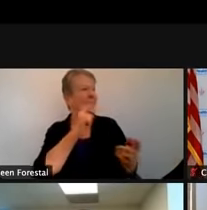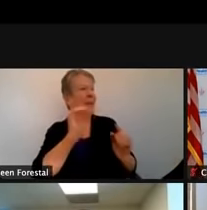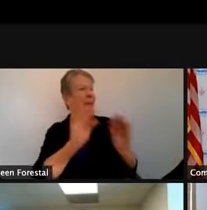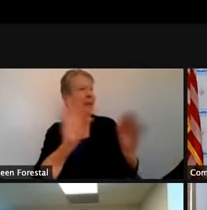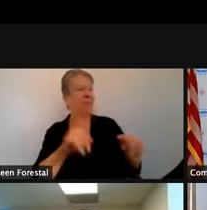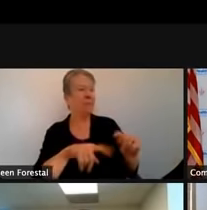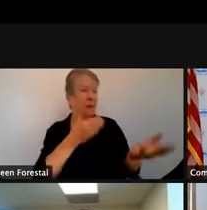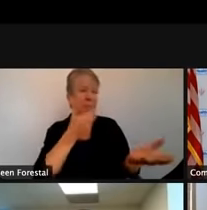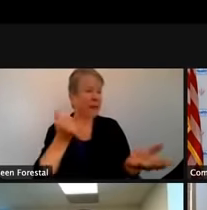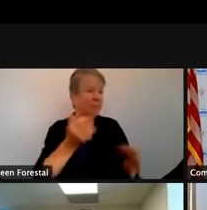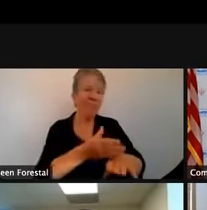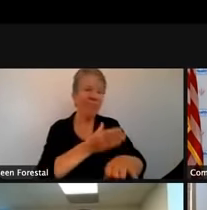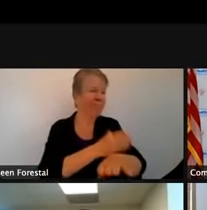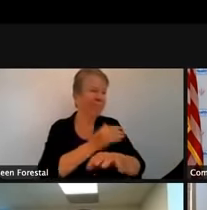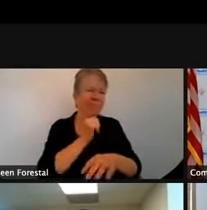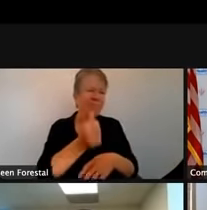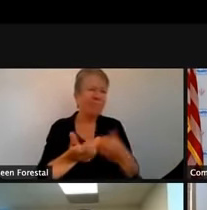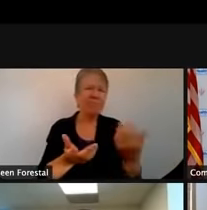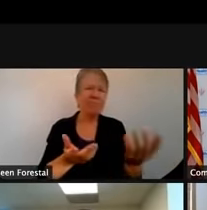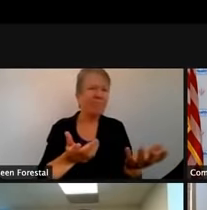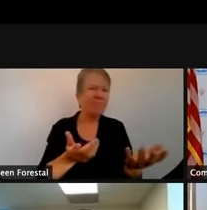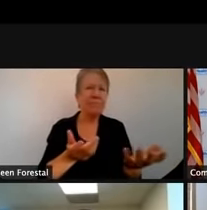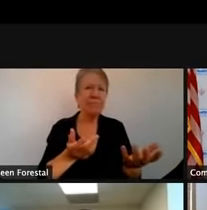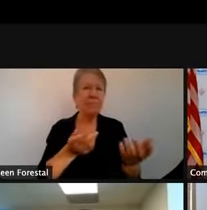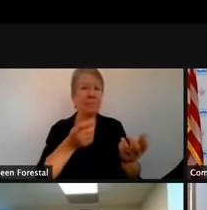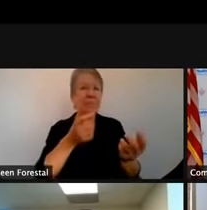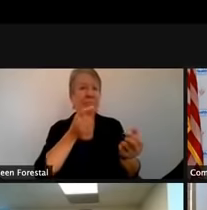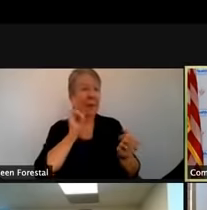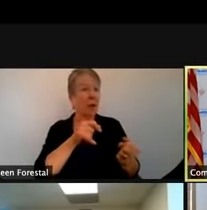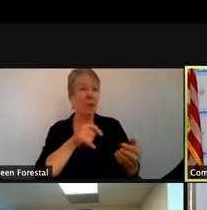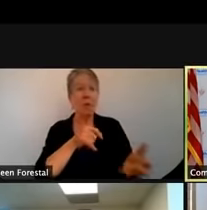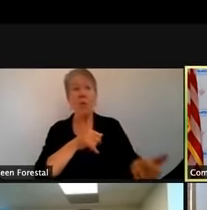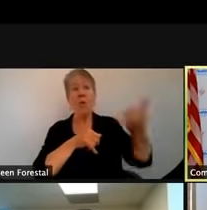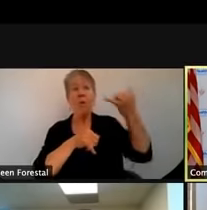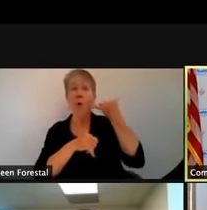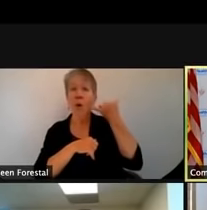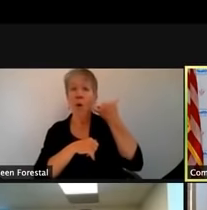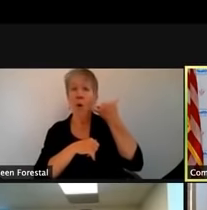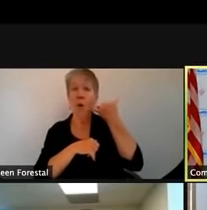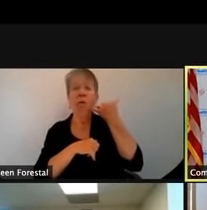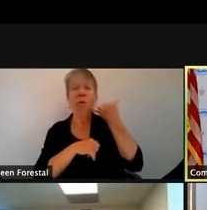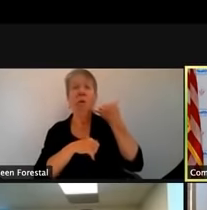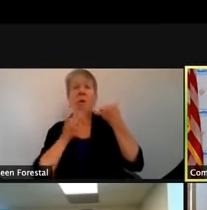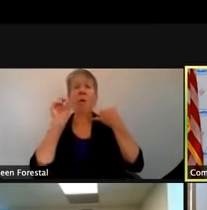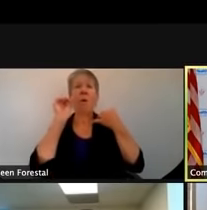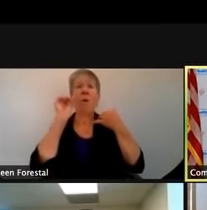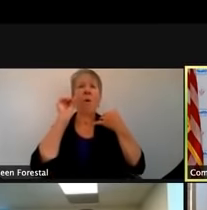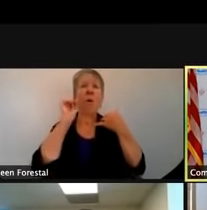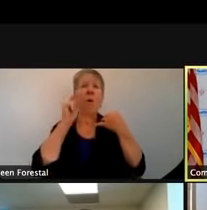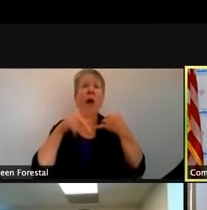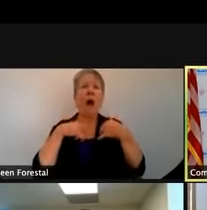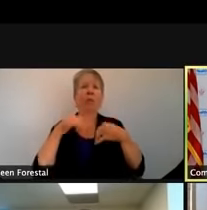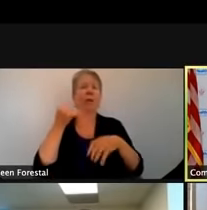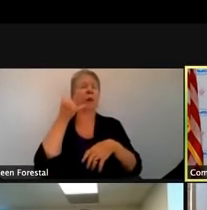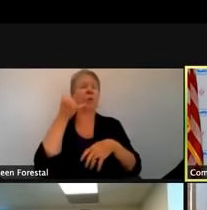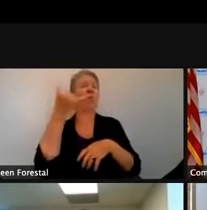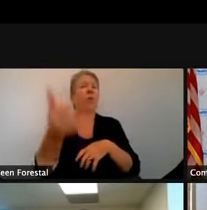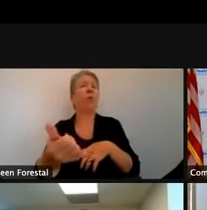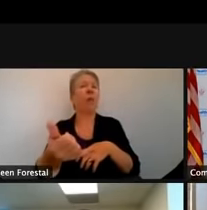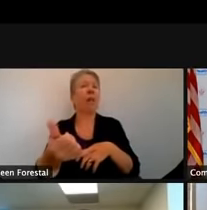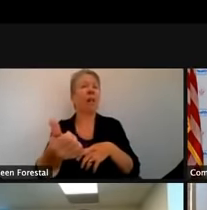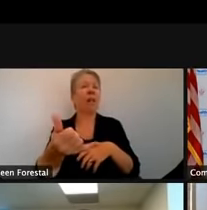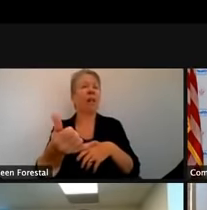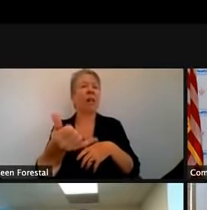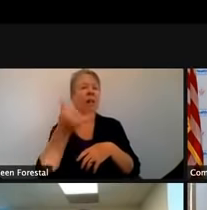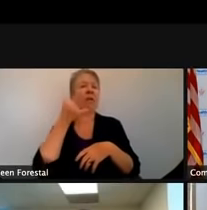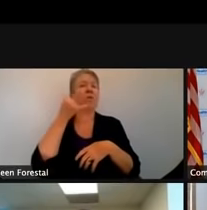into the Zoom and do it by phone, Judy? Yeah, let me do that. That would be great, if you